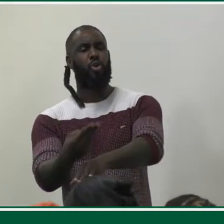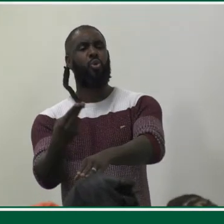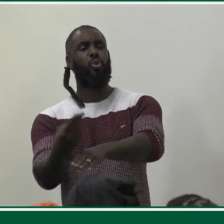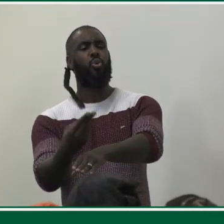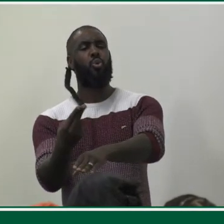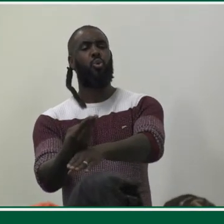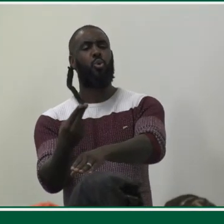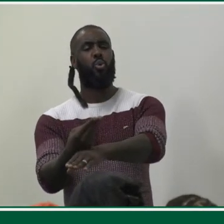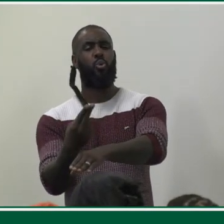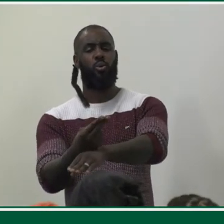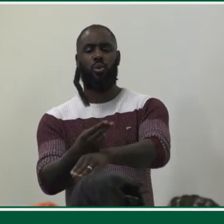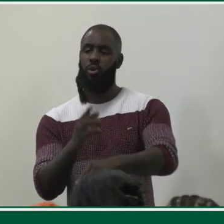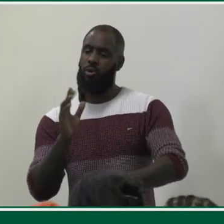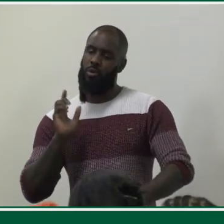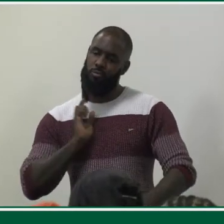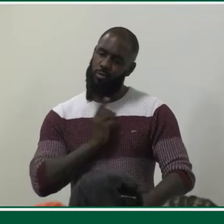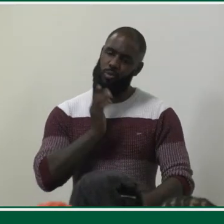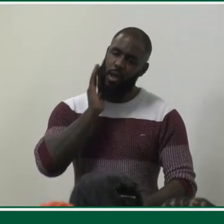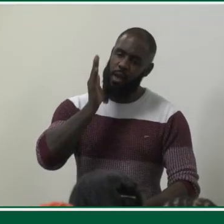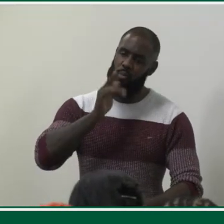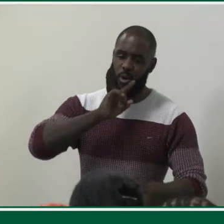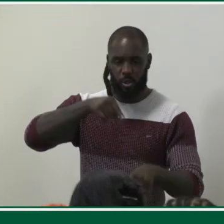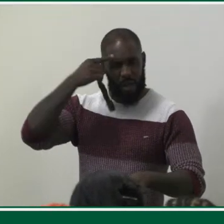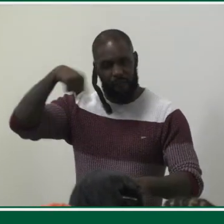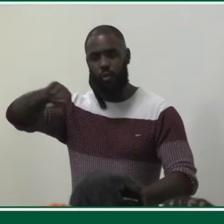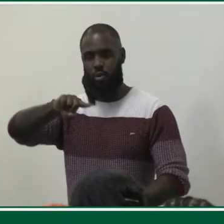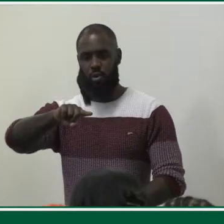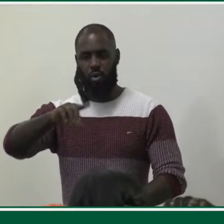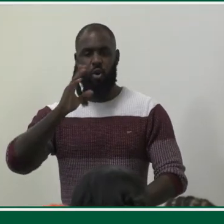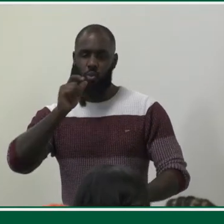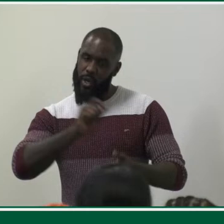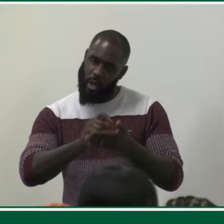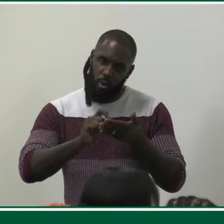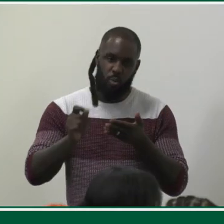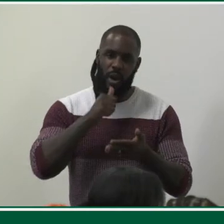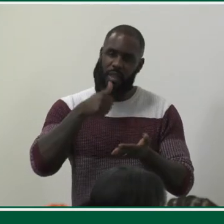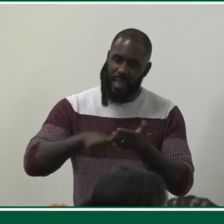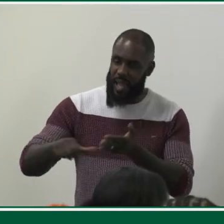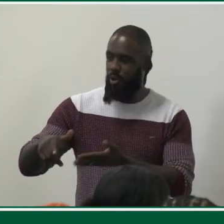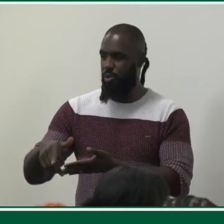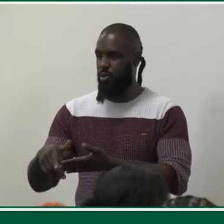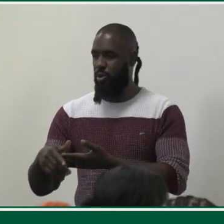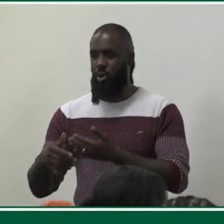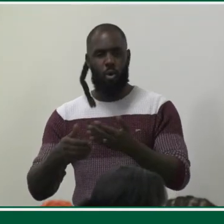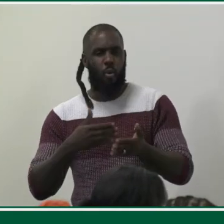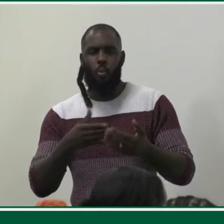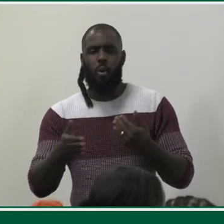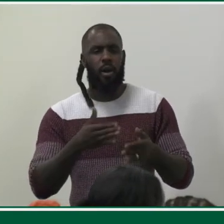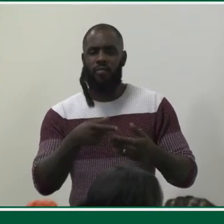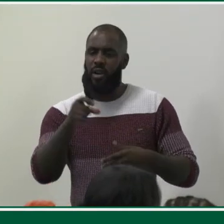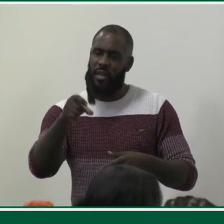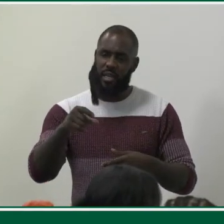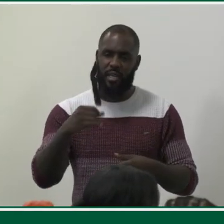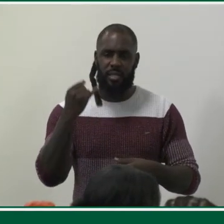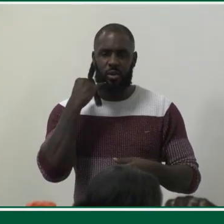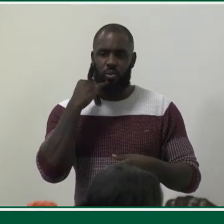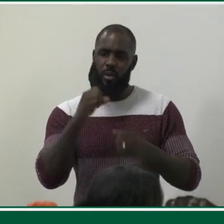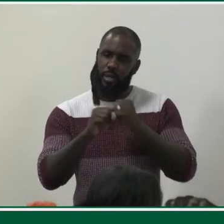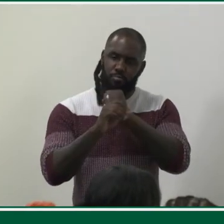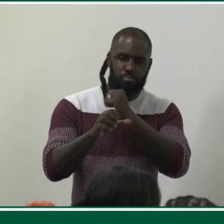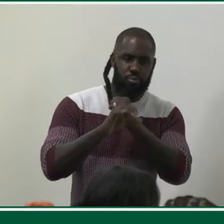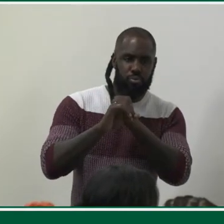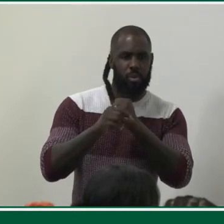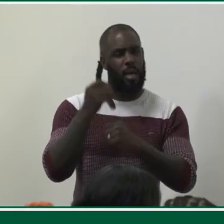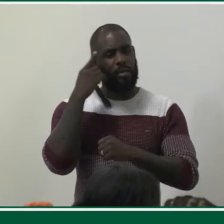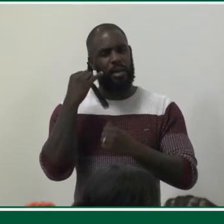the response to those people, because we can write the letters, we can do whatever needs to be to get up the word out there that this is the